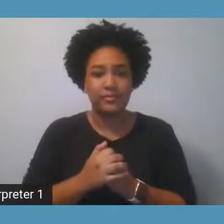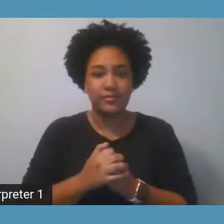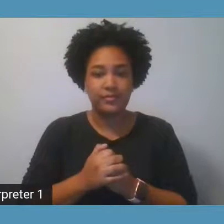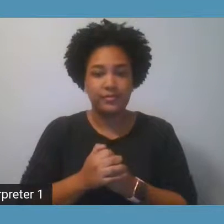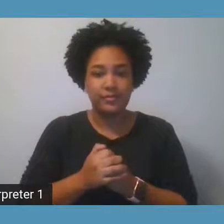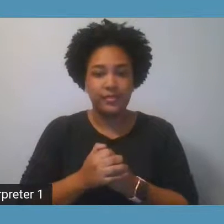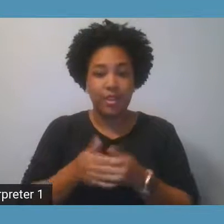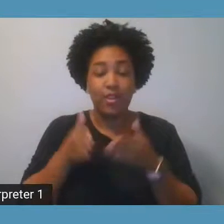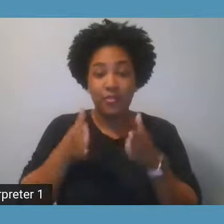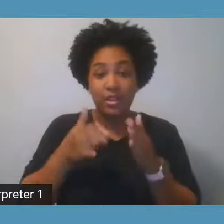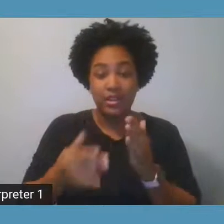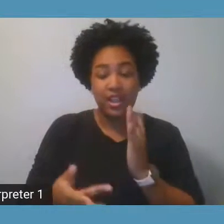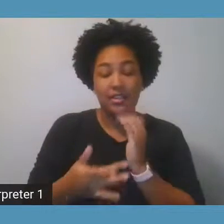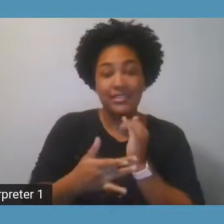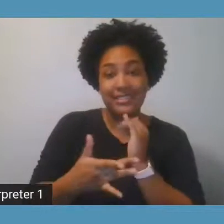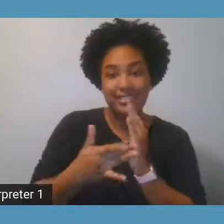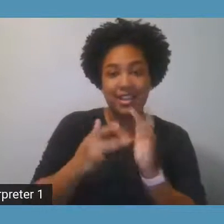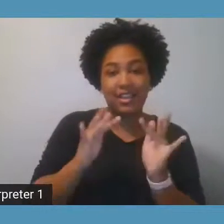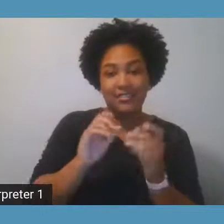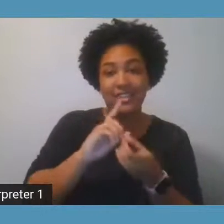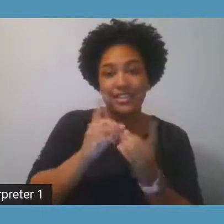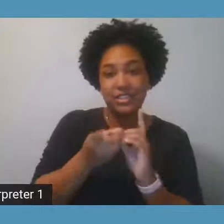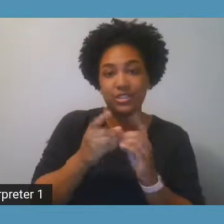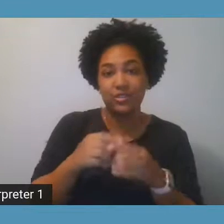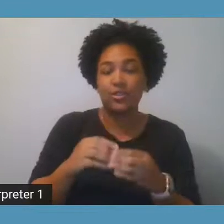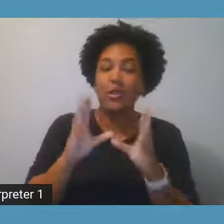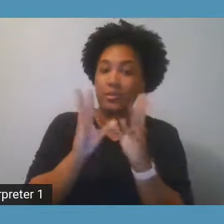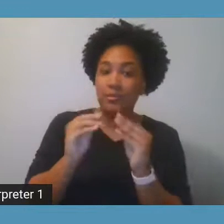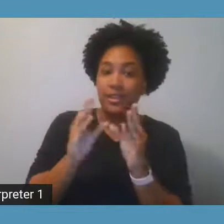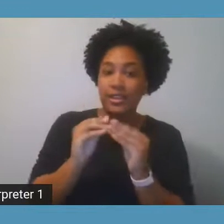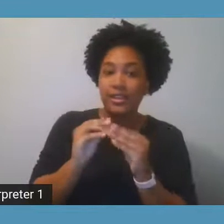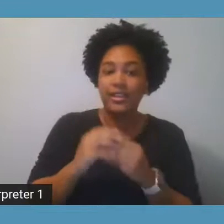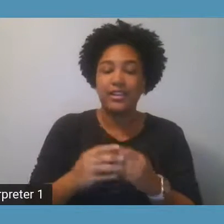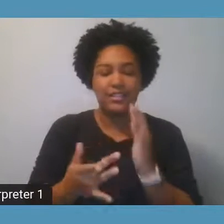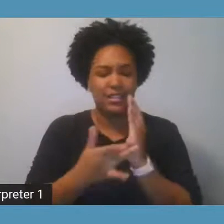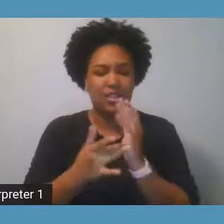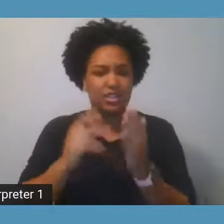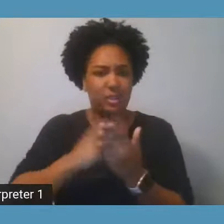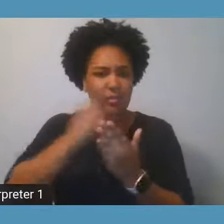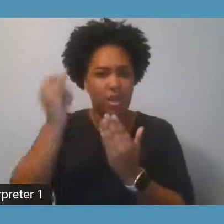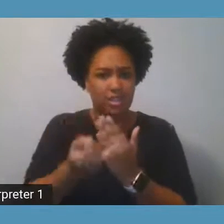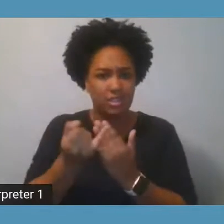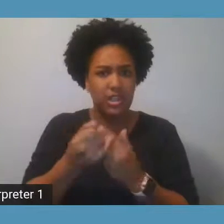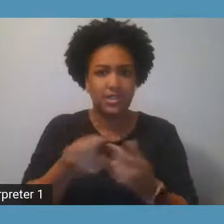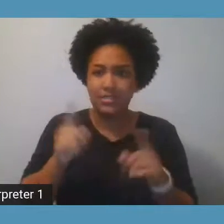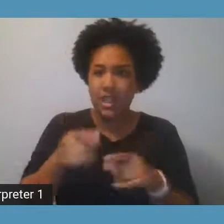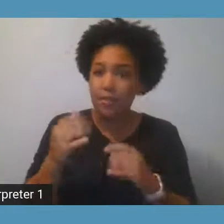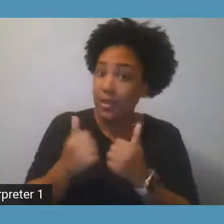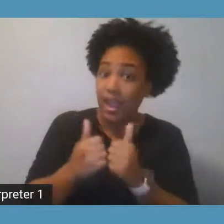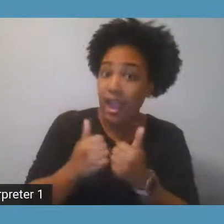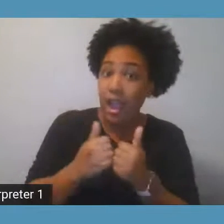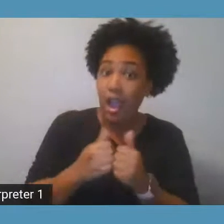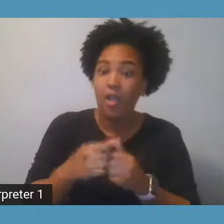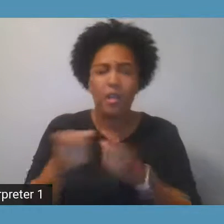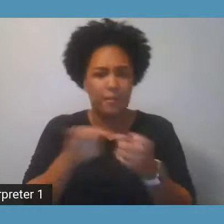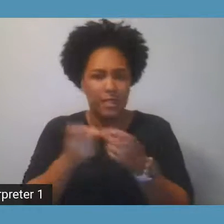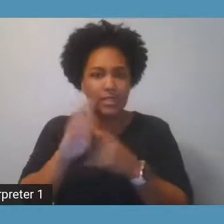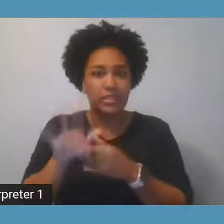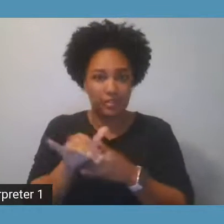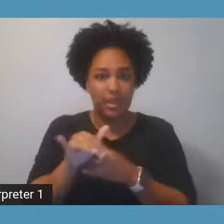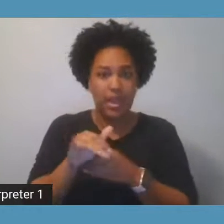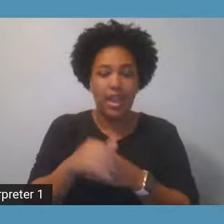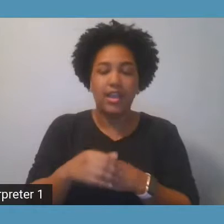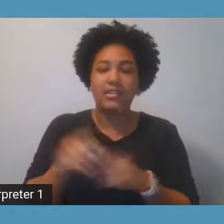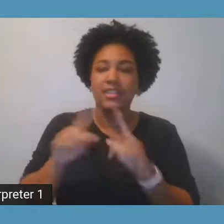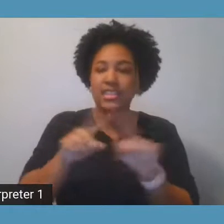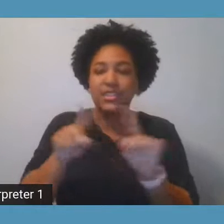and technology topics is made possible by funding from the Institute of Museum and Library Services. My name is